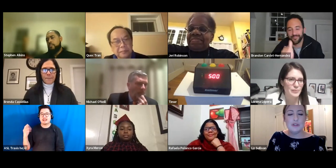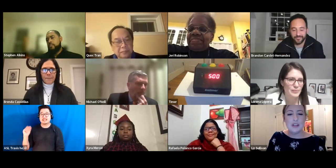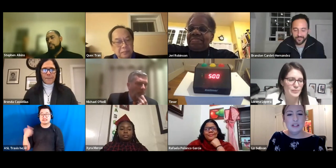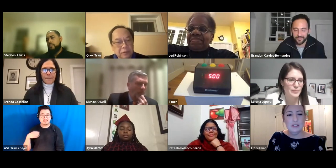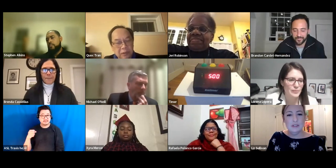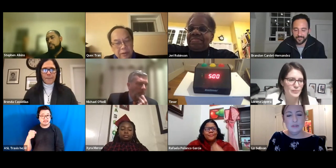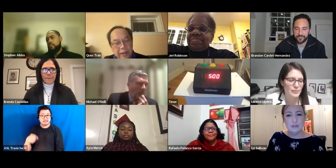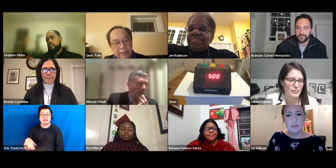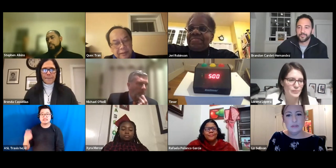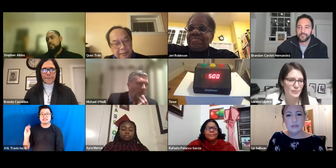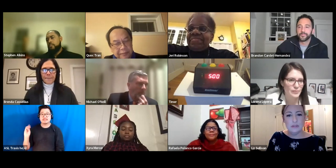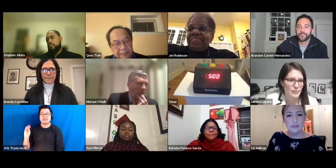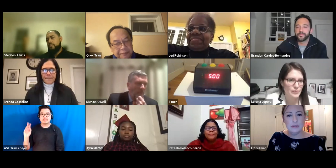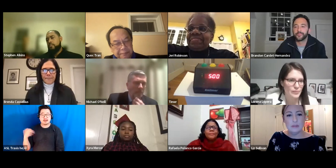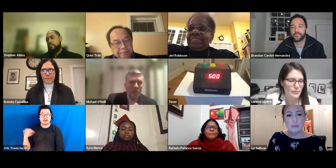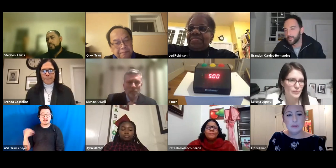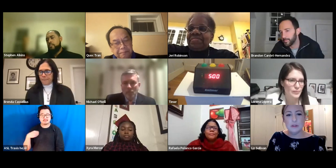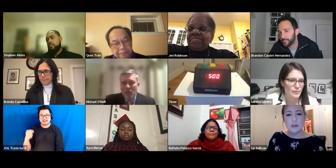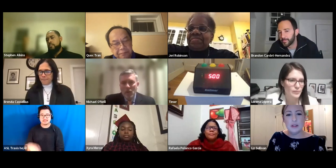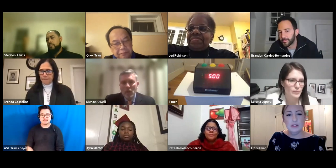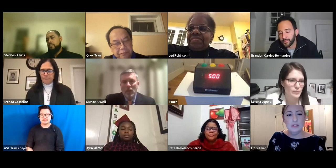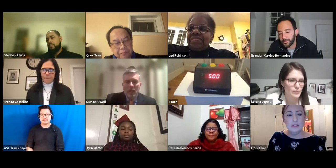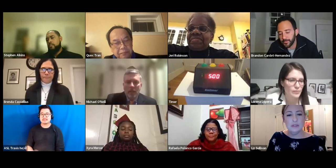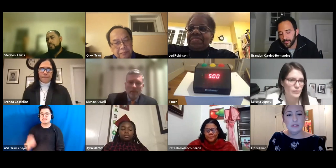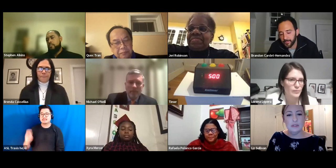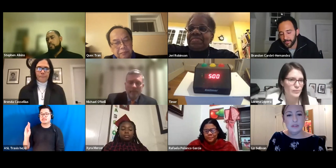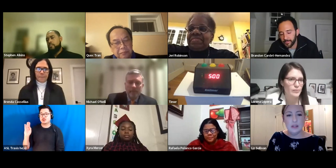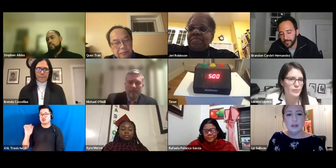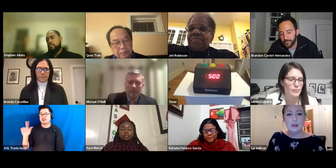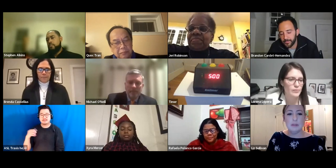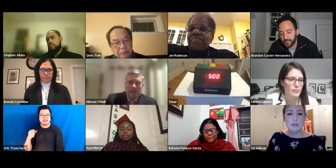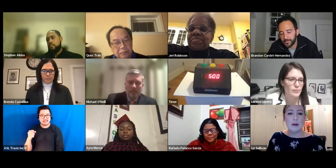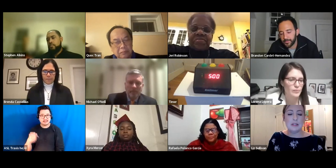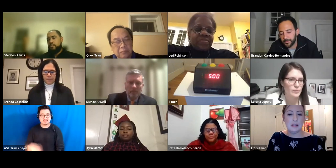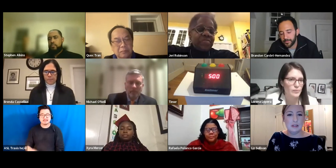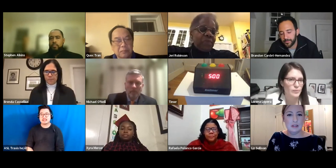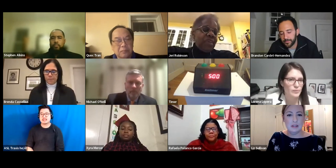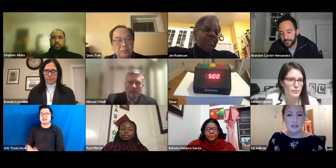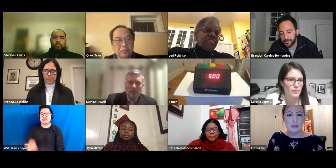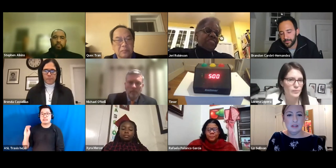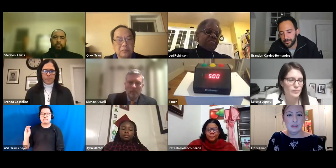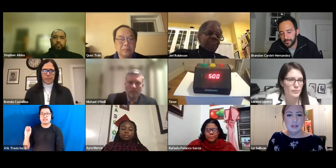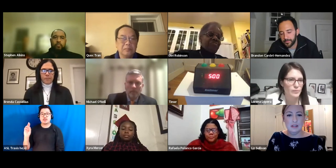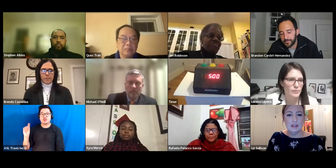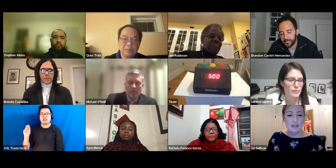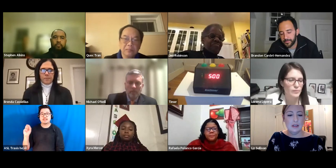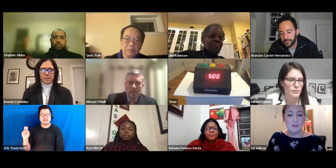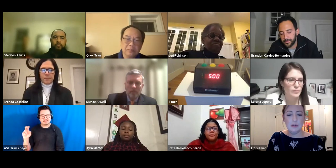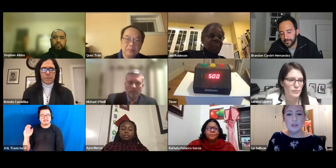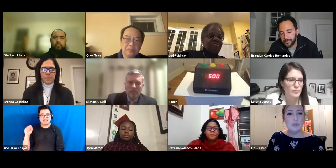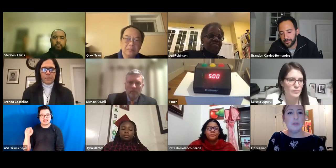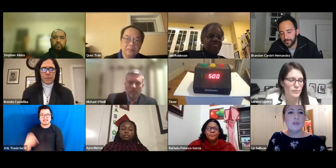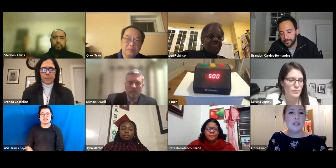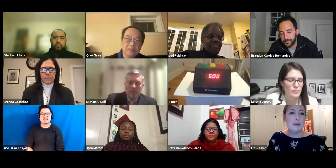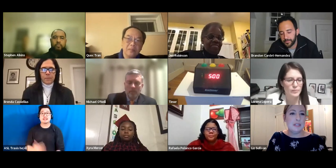mr tran yes mr o'neal yes ms robinson yes an